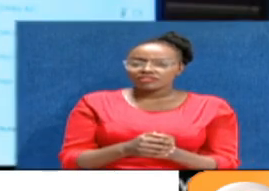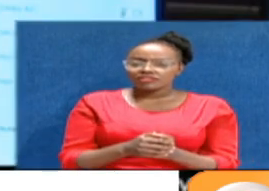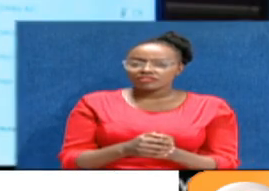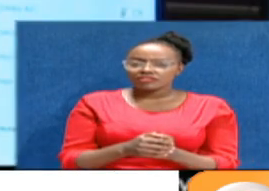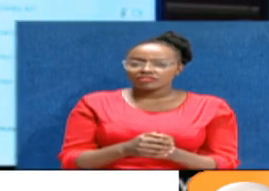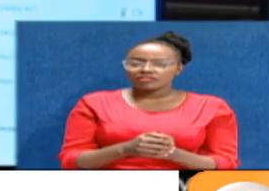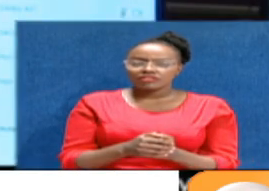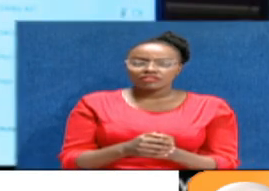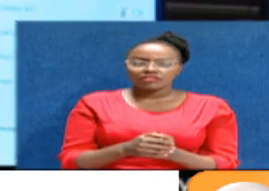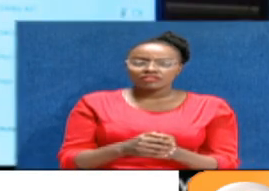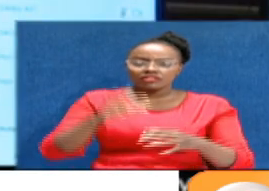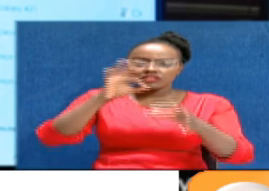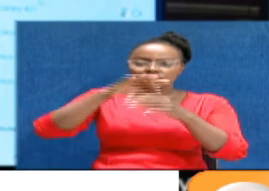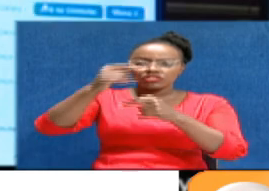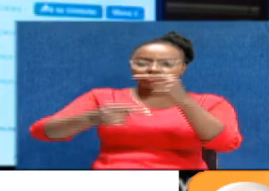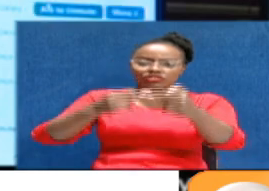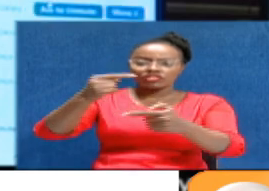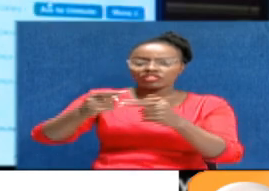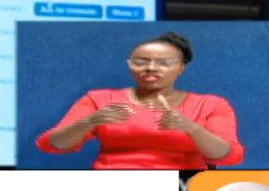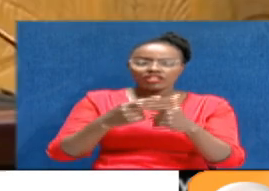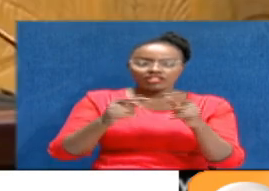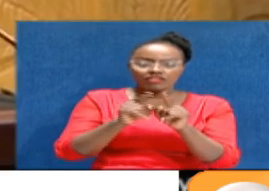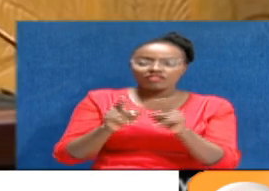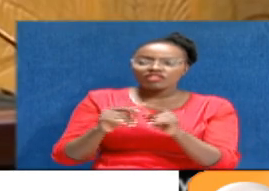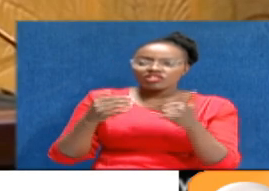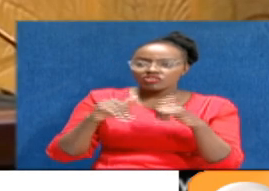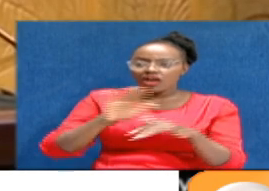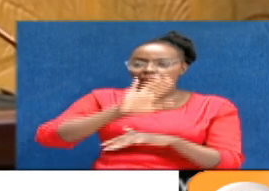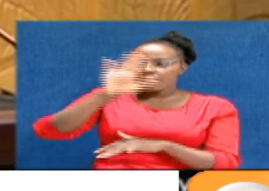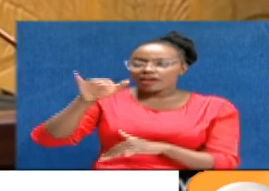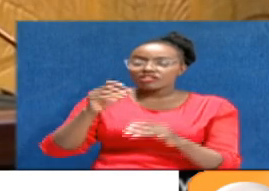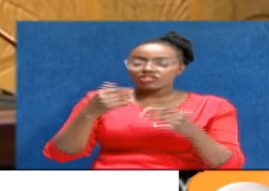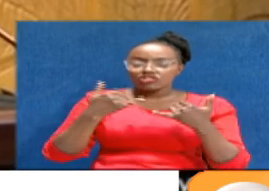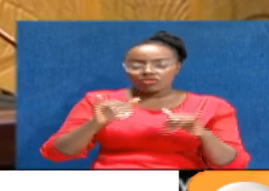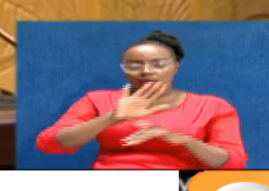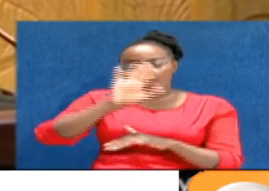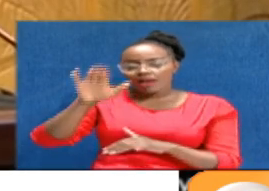The staff, those who have voted, you should just mute them